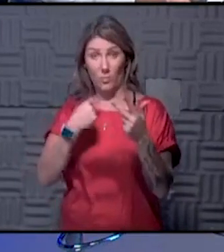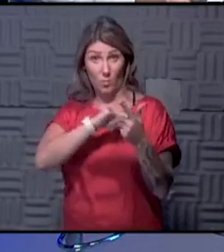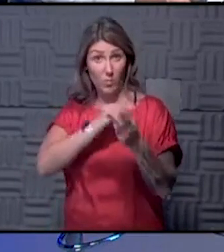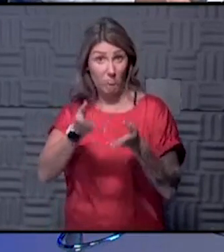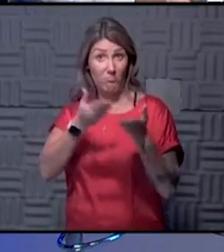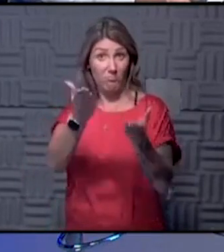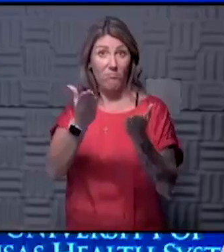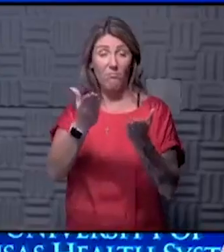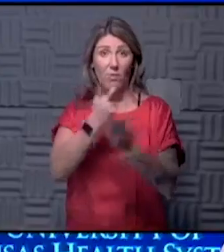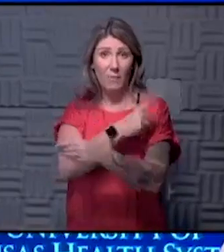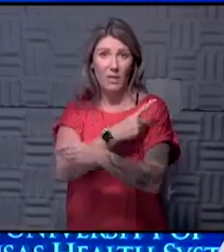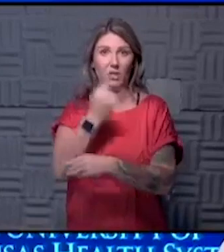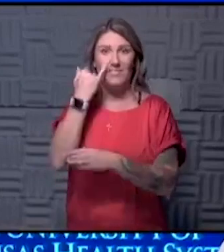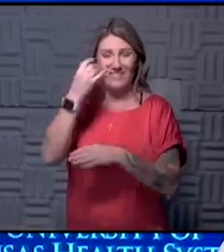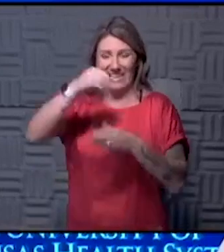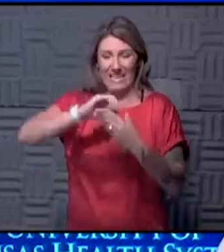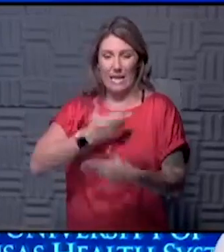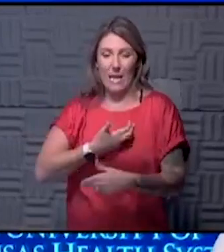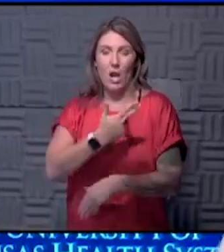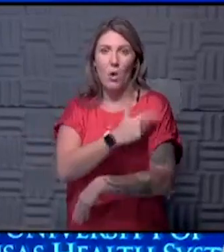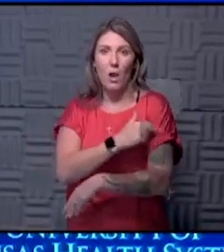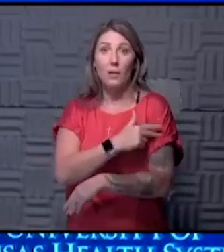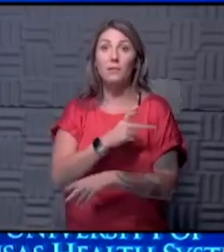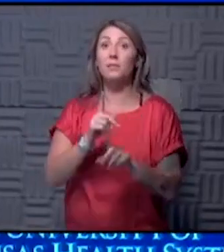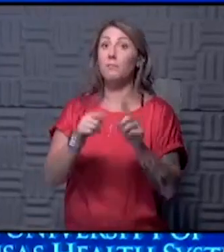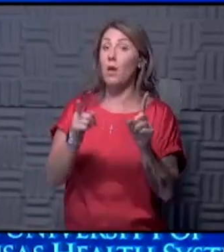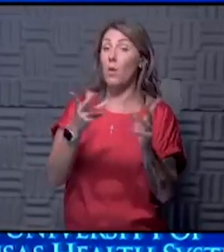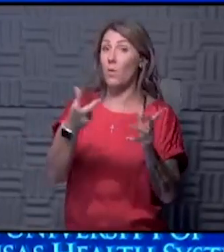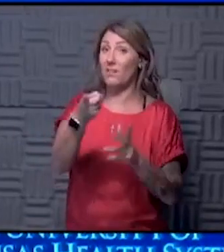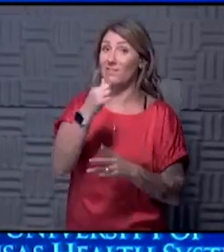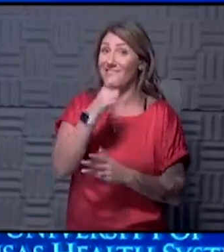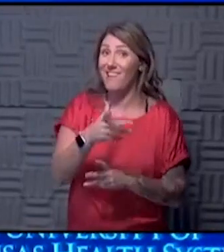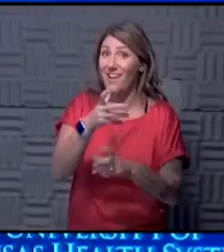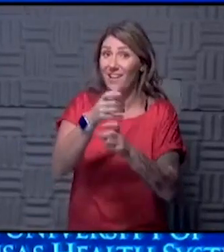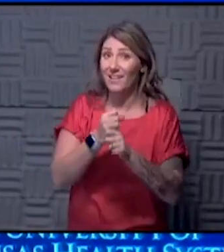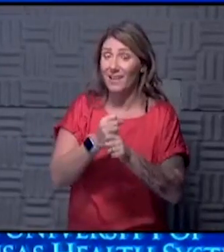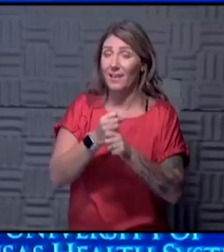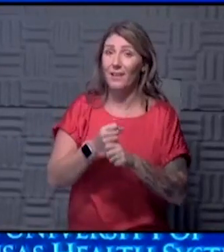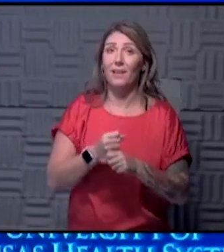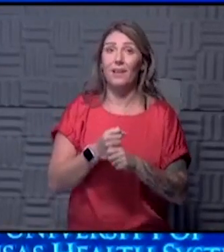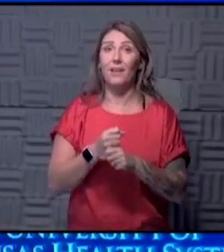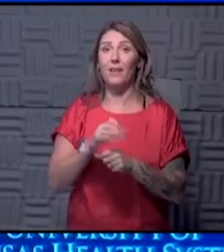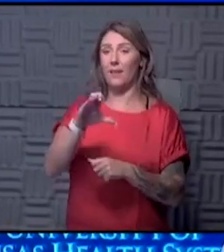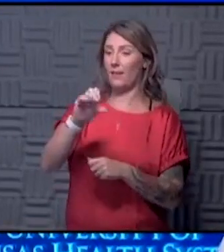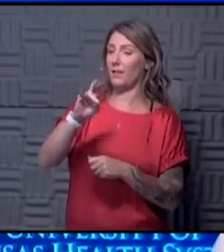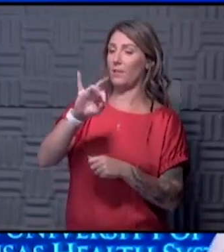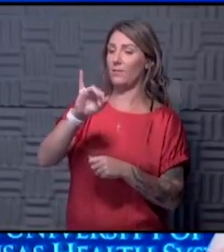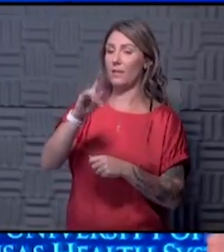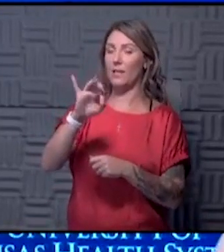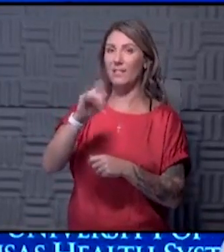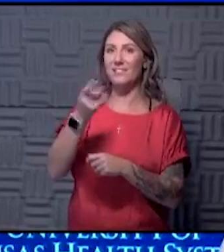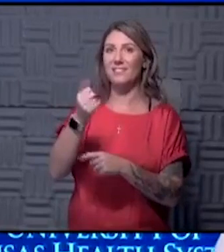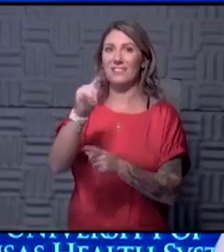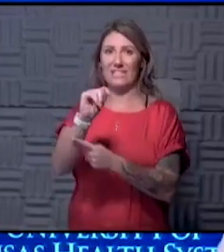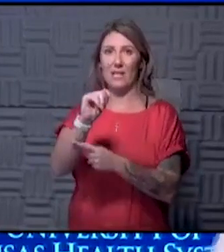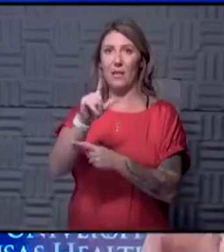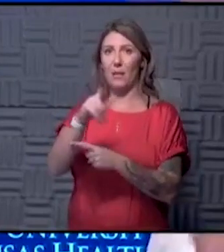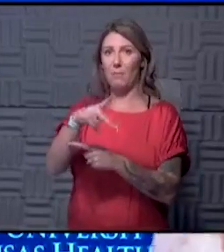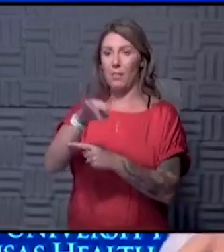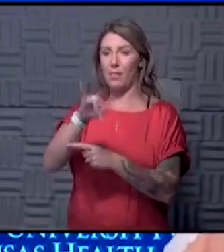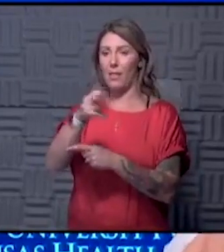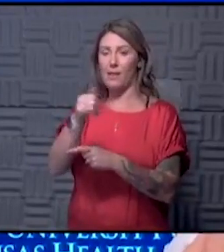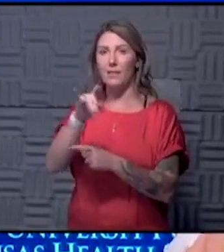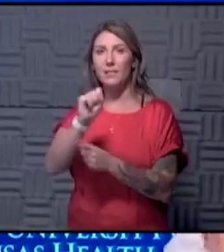give patients if they were in our hospital. Correct. What he didn't get is convalescent plasma, because convalescent plasma